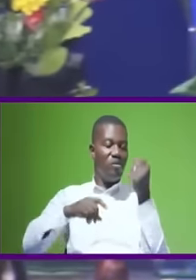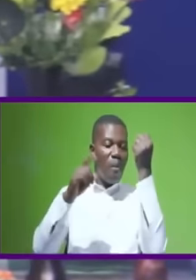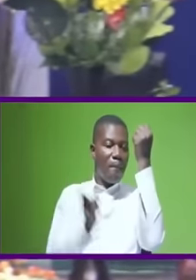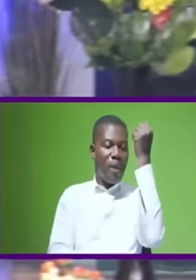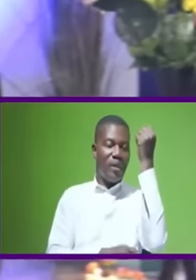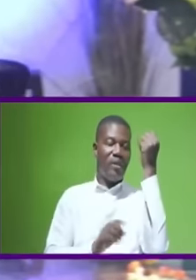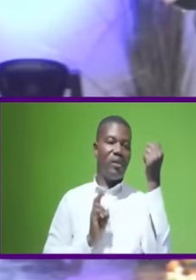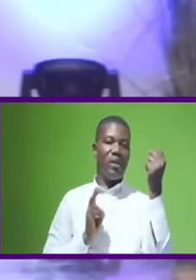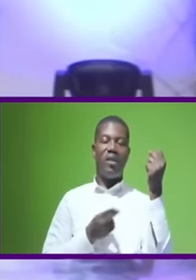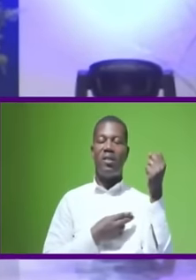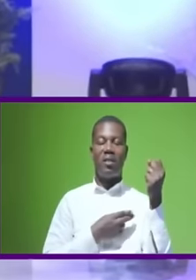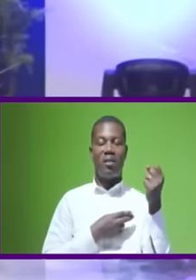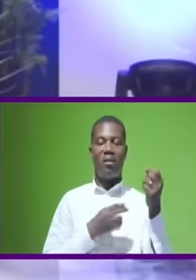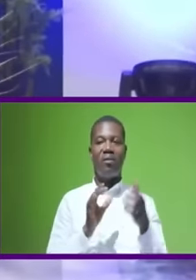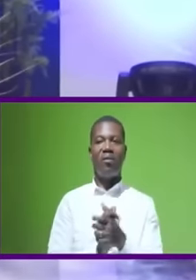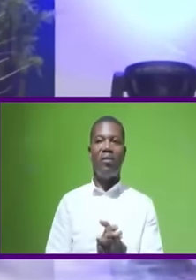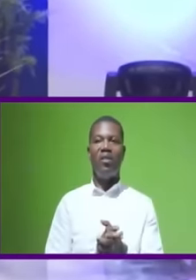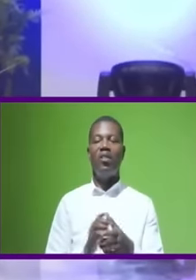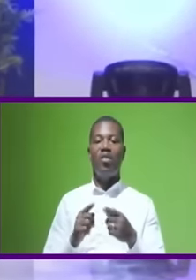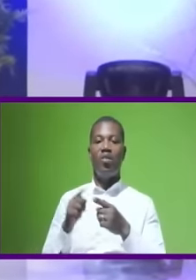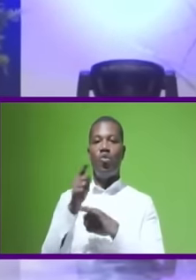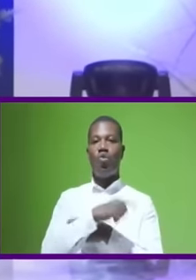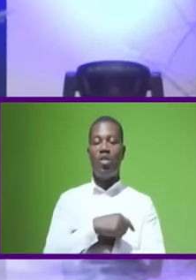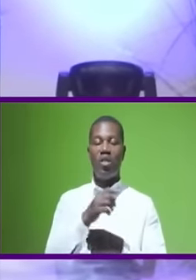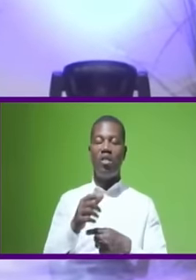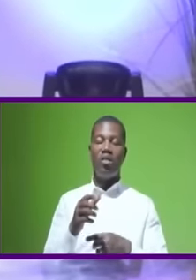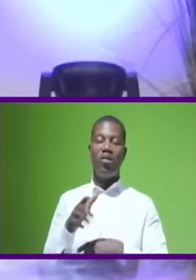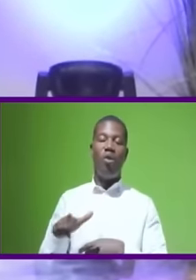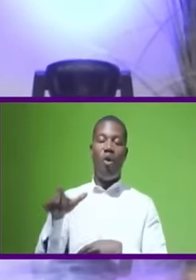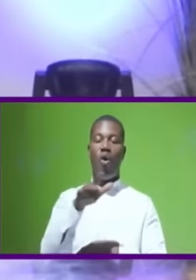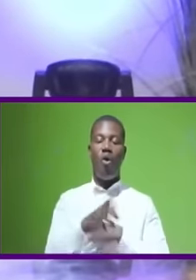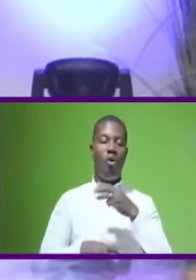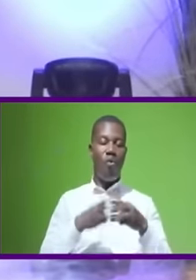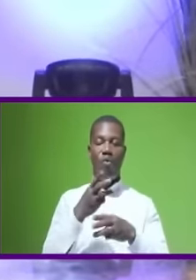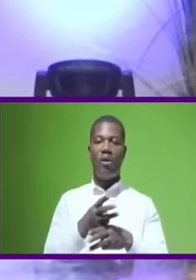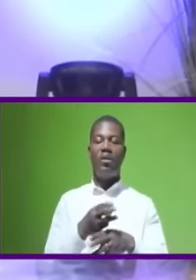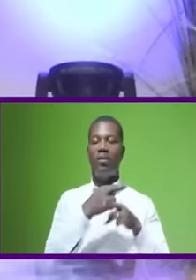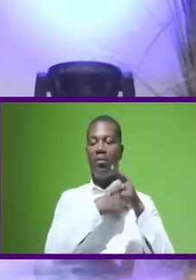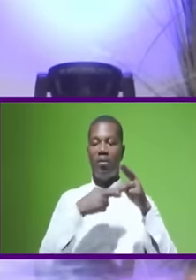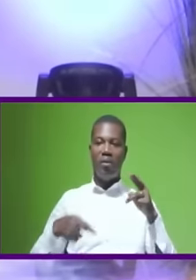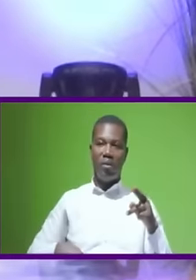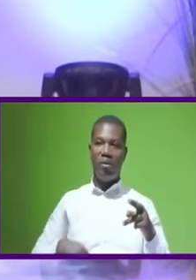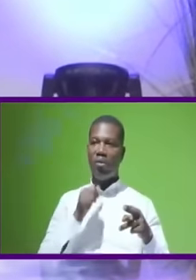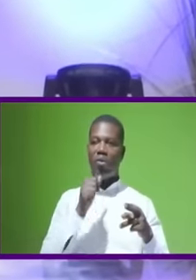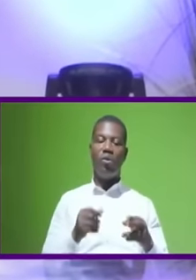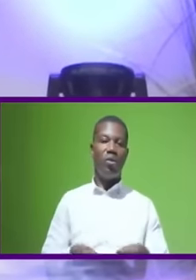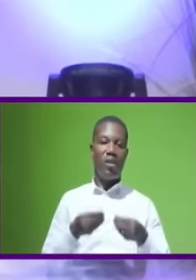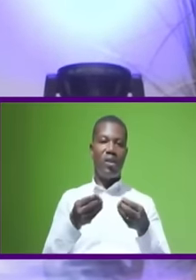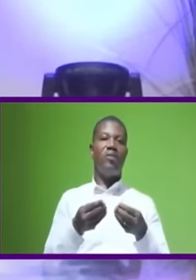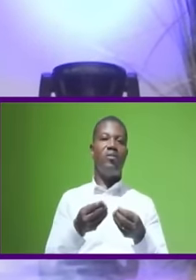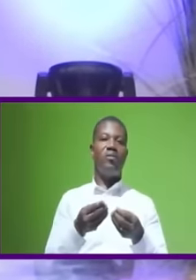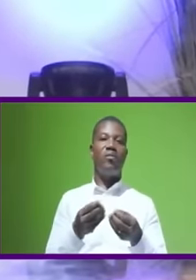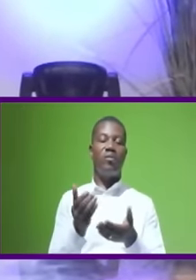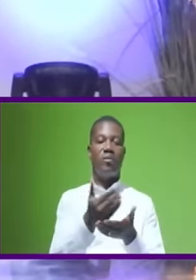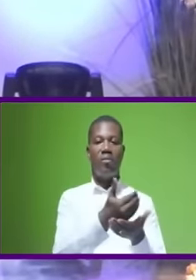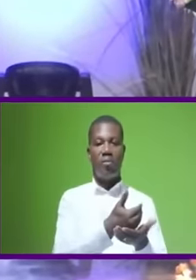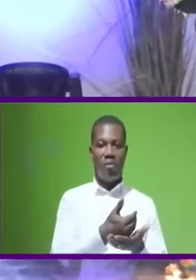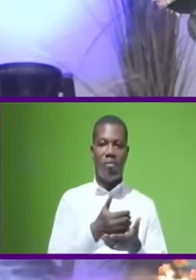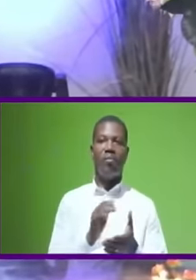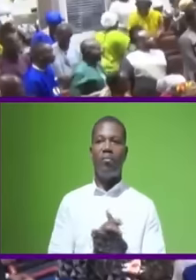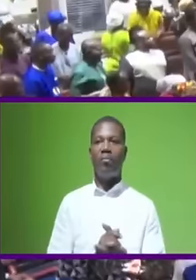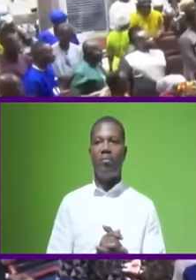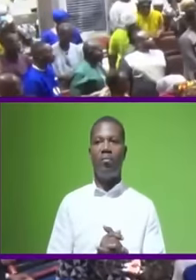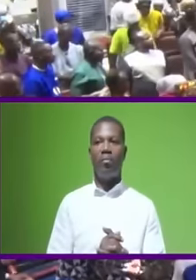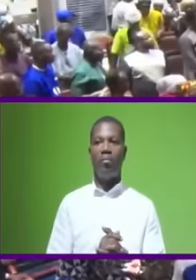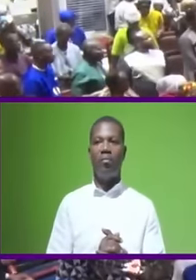To punch us. And until now the whole world. So today the whole world. Yeah, ma for dear. Philadelphia movement, we wouldn't